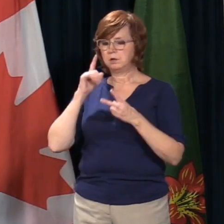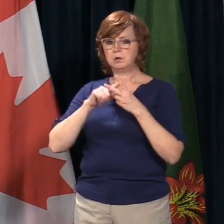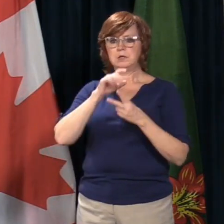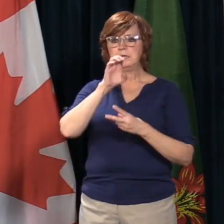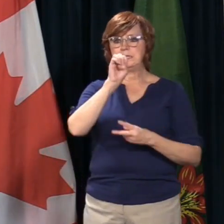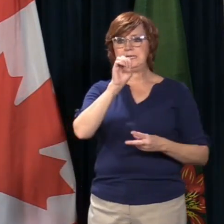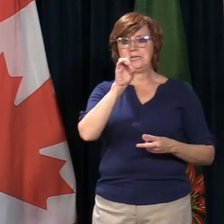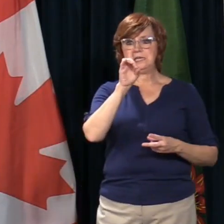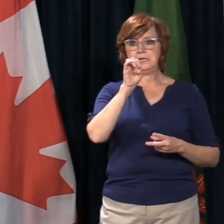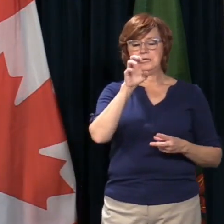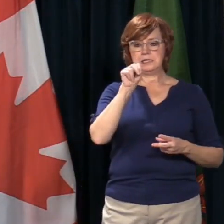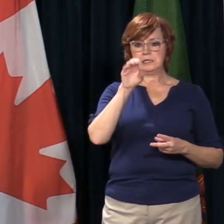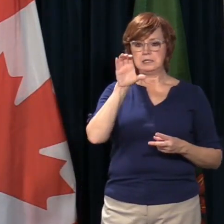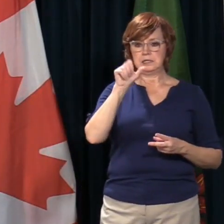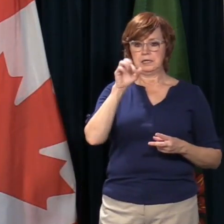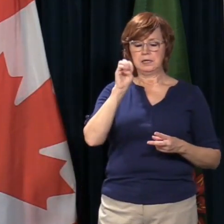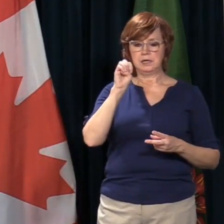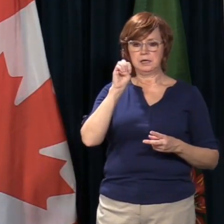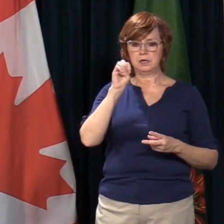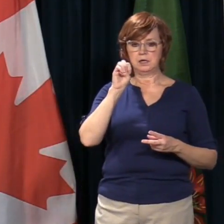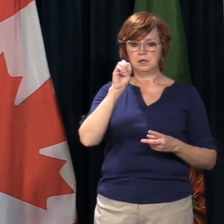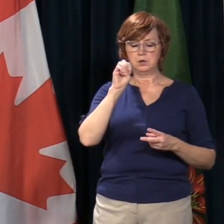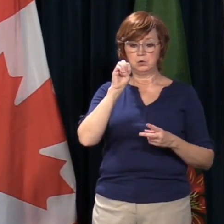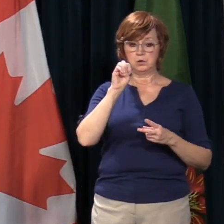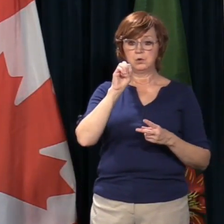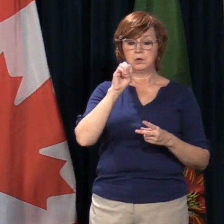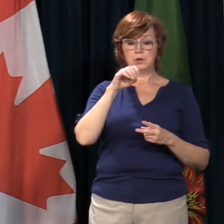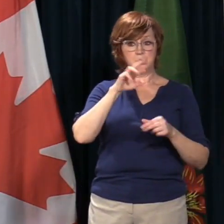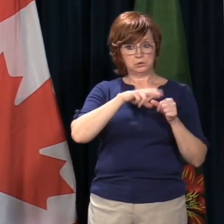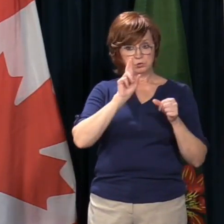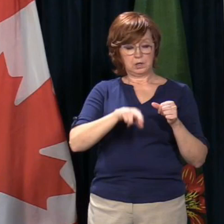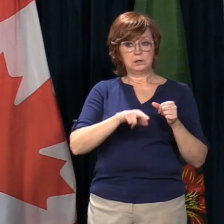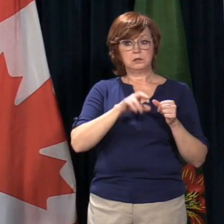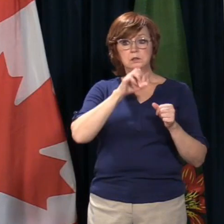test negative, thankfully. But